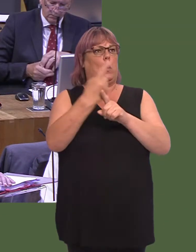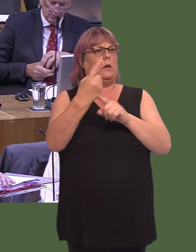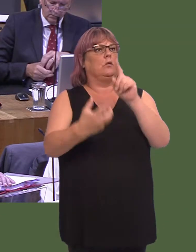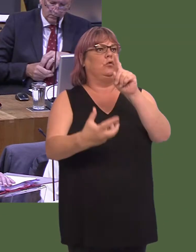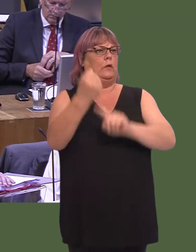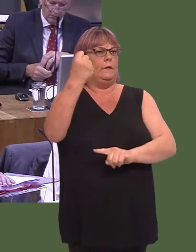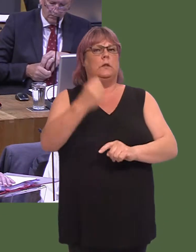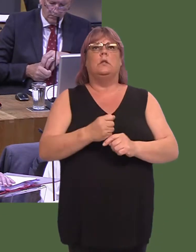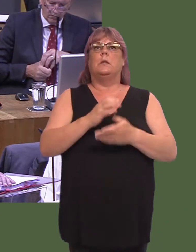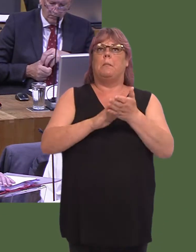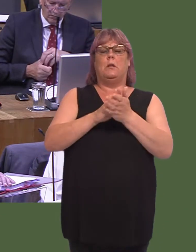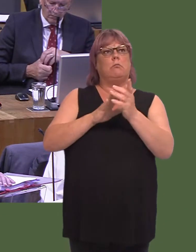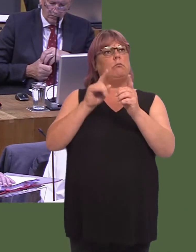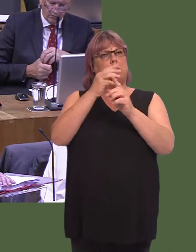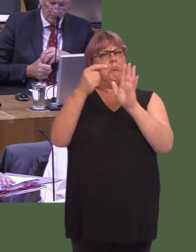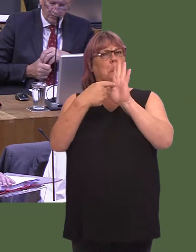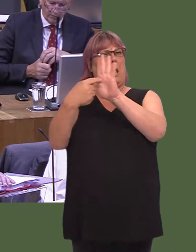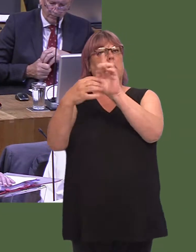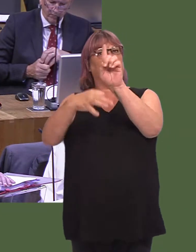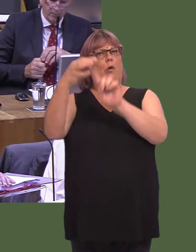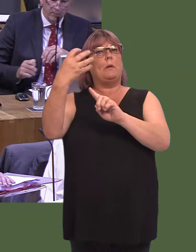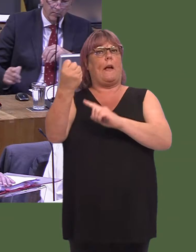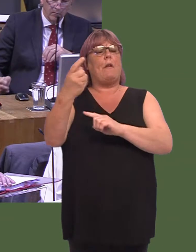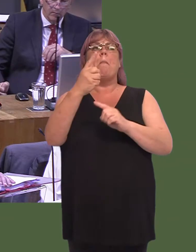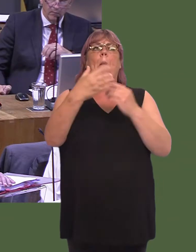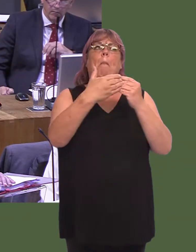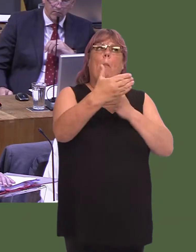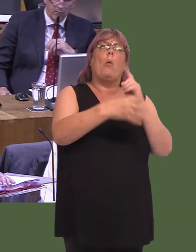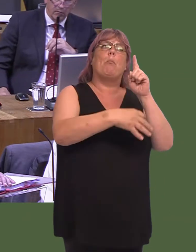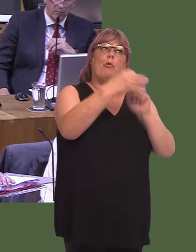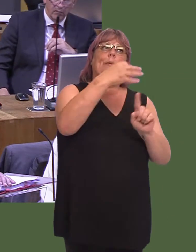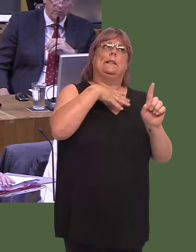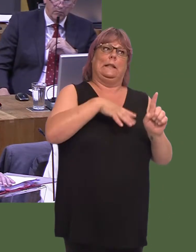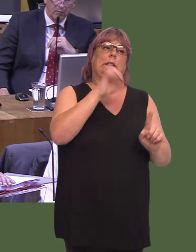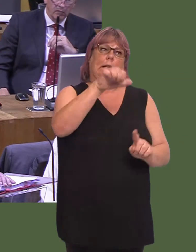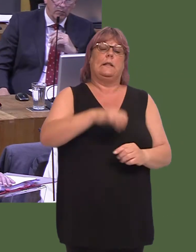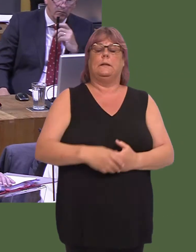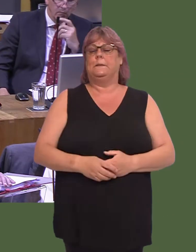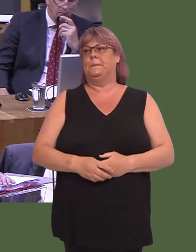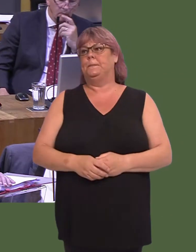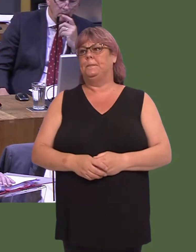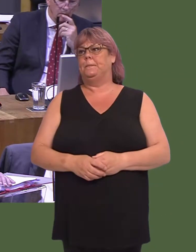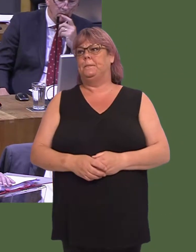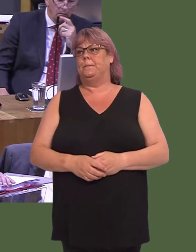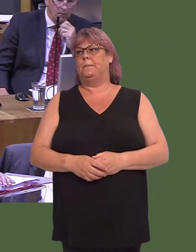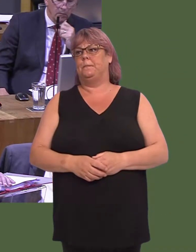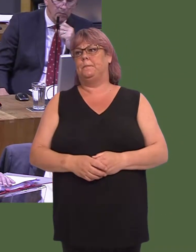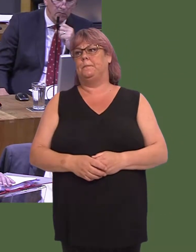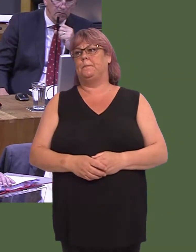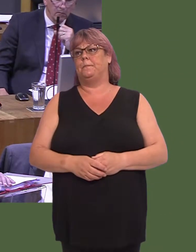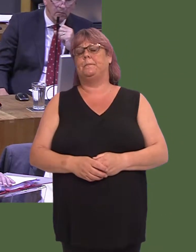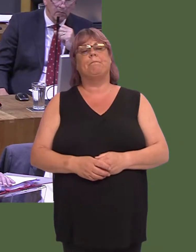of 14 weeks. So things have improved, but it is true to say that there is work to be done again. It's